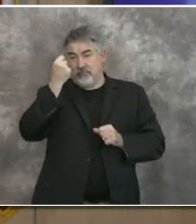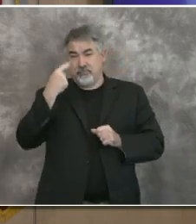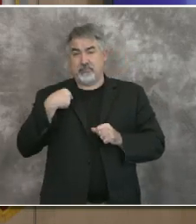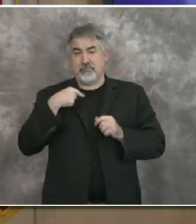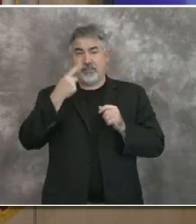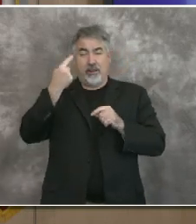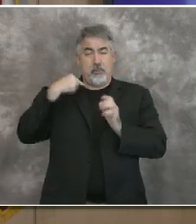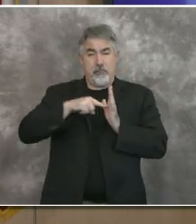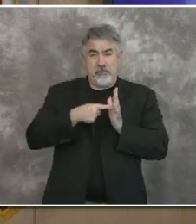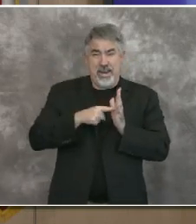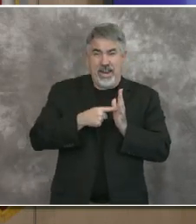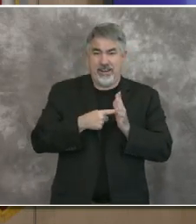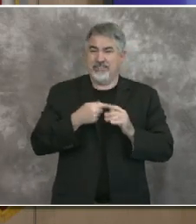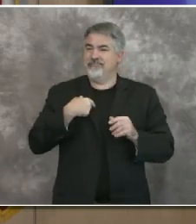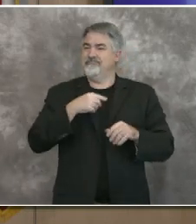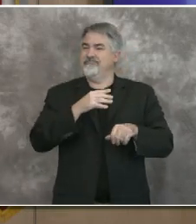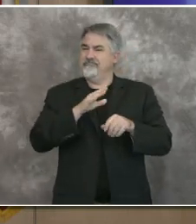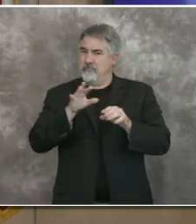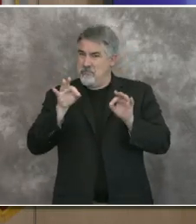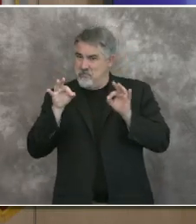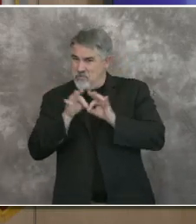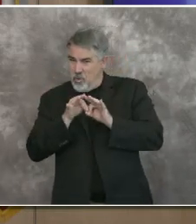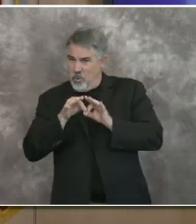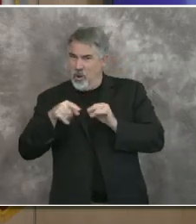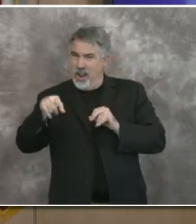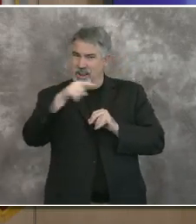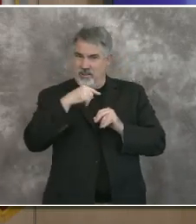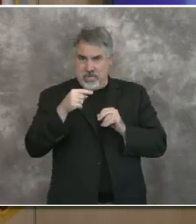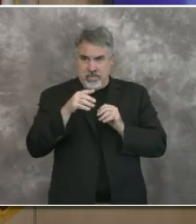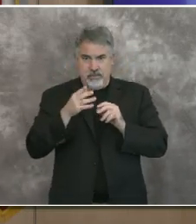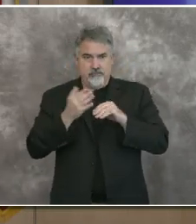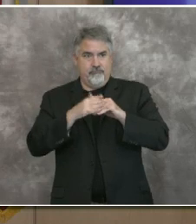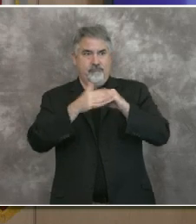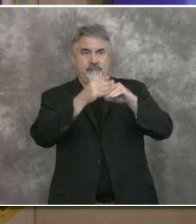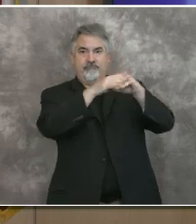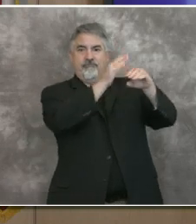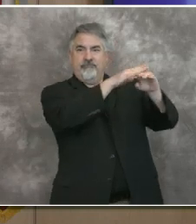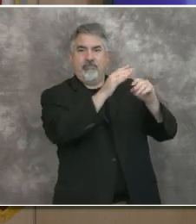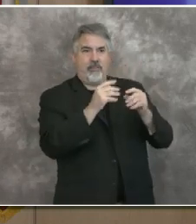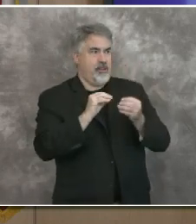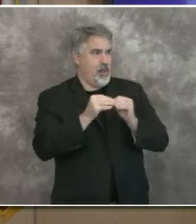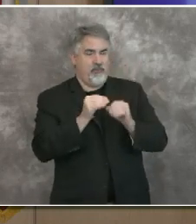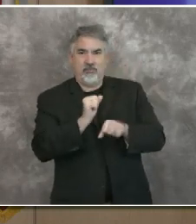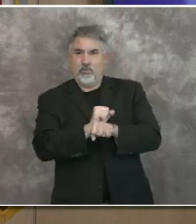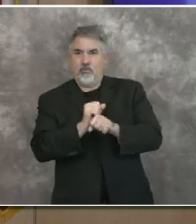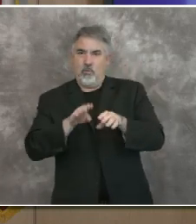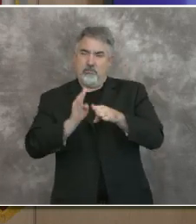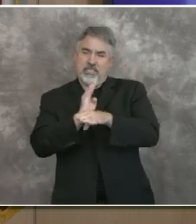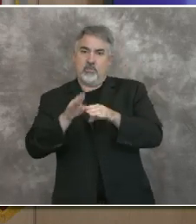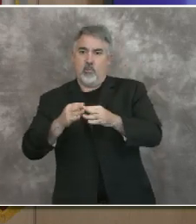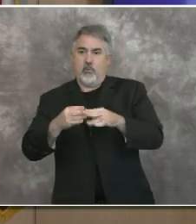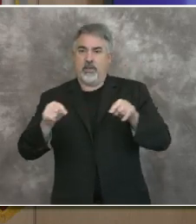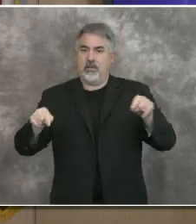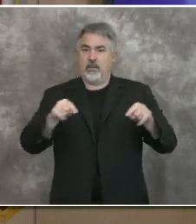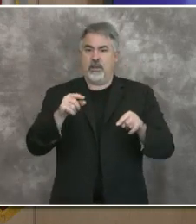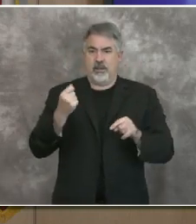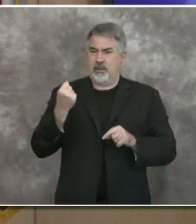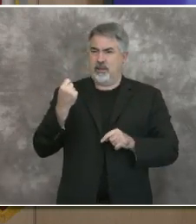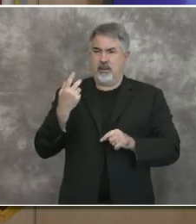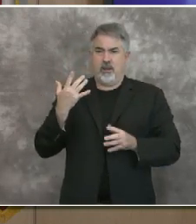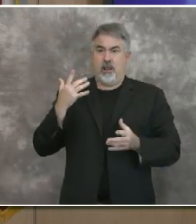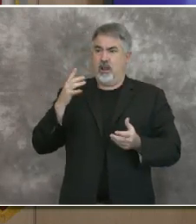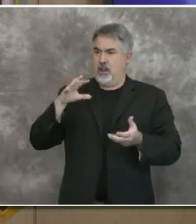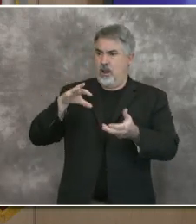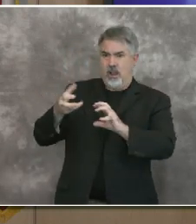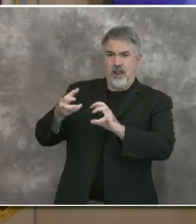wanted to have a forward trajectory and forward movement. I think it's important to note that when a posture changes or when things begin to open